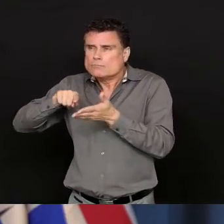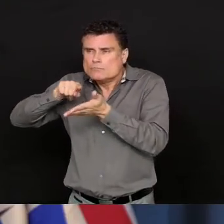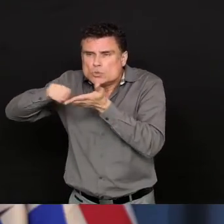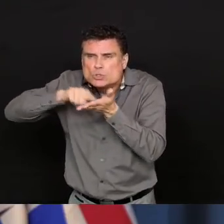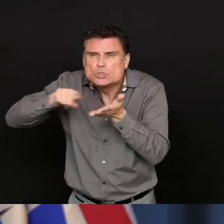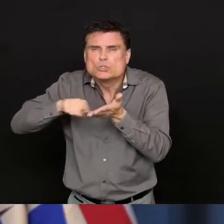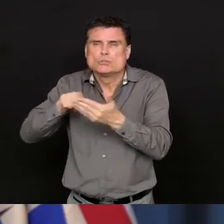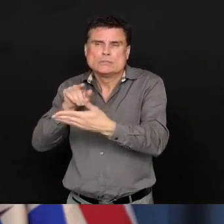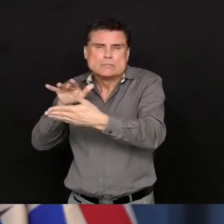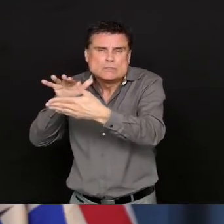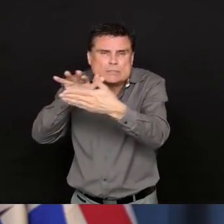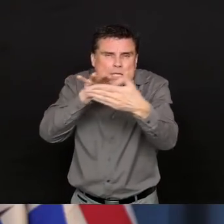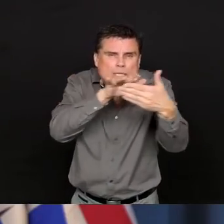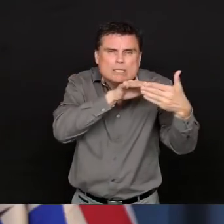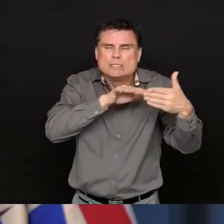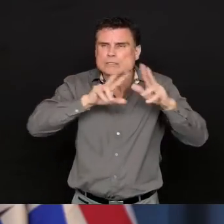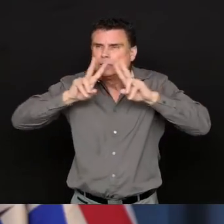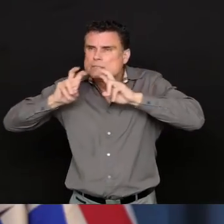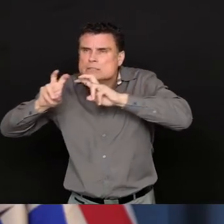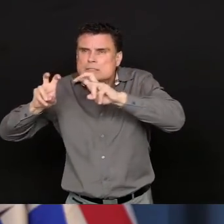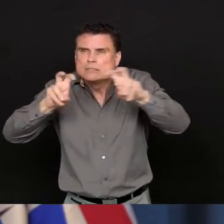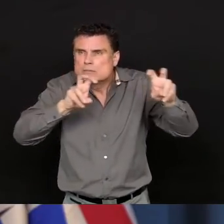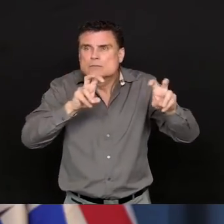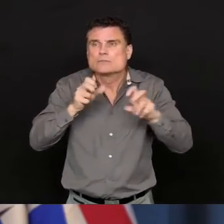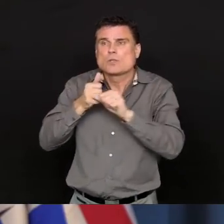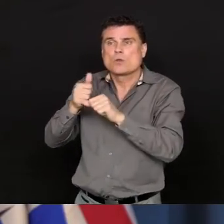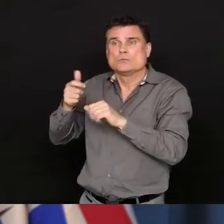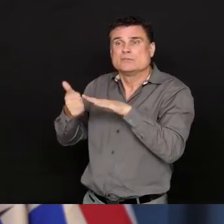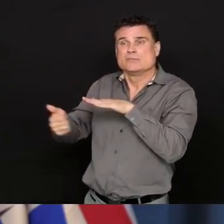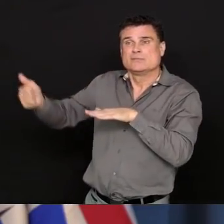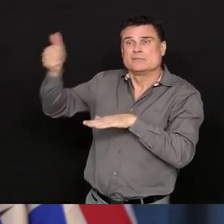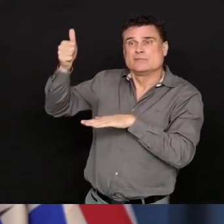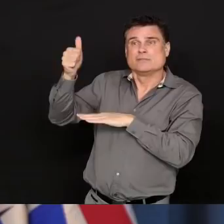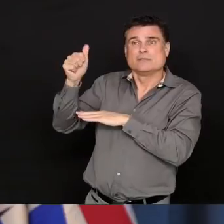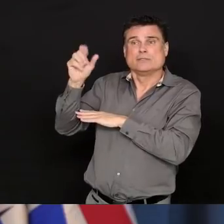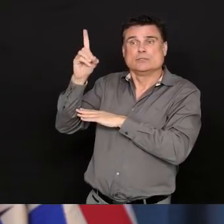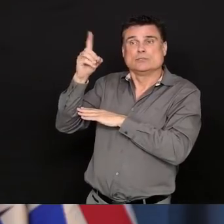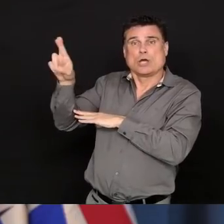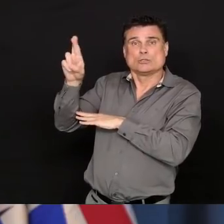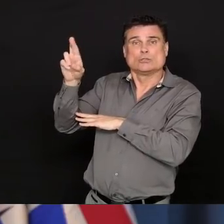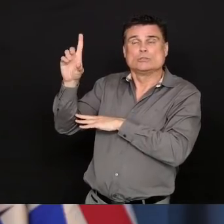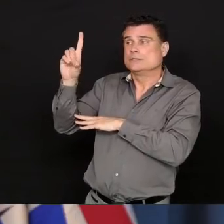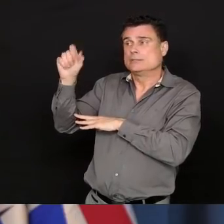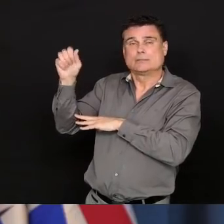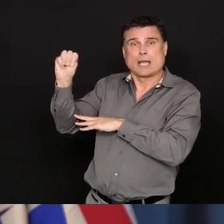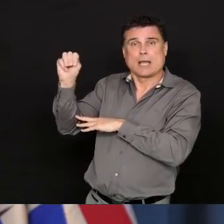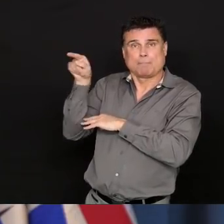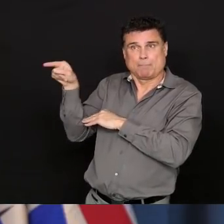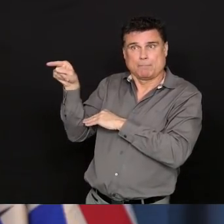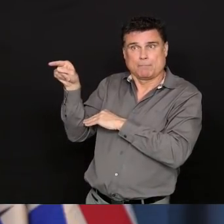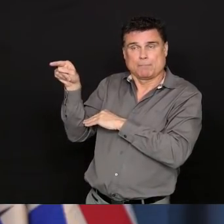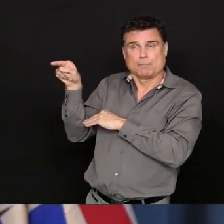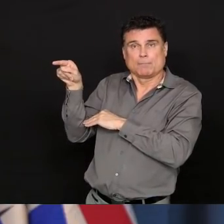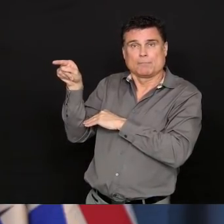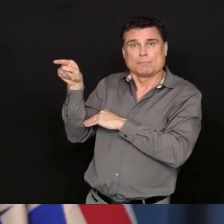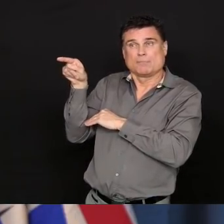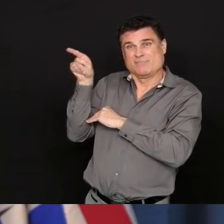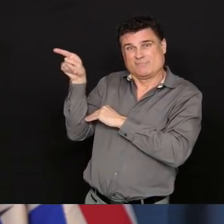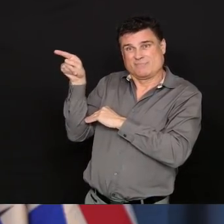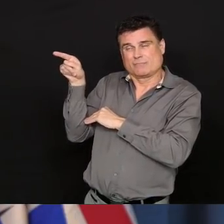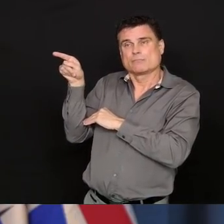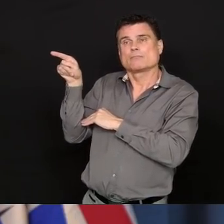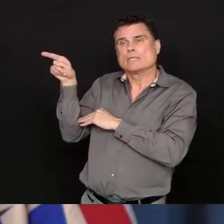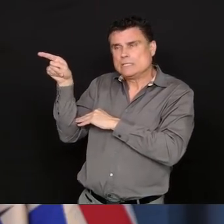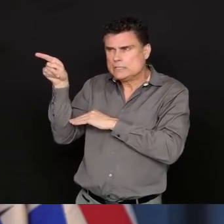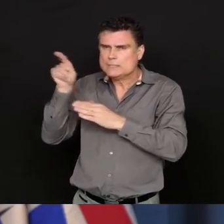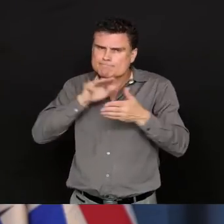is, we've consolidated that literature and have had multiple discussions about this. And my advice and